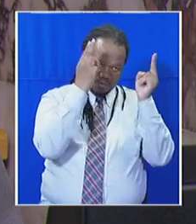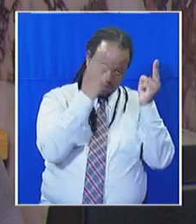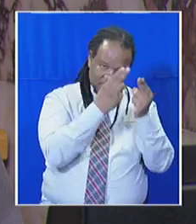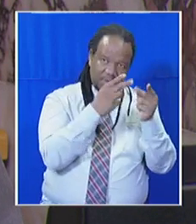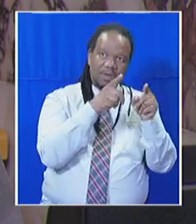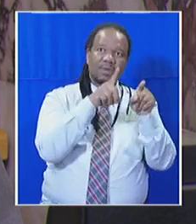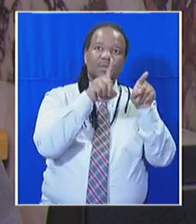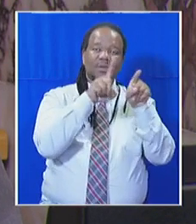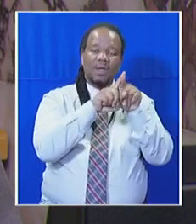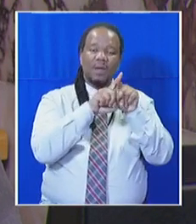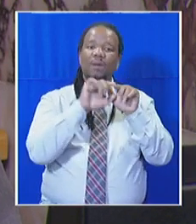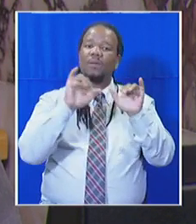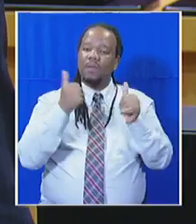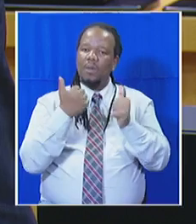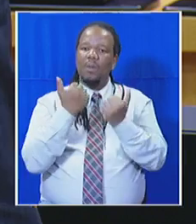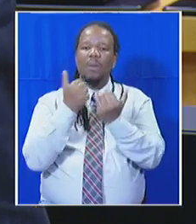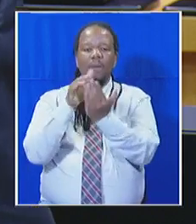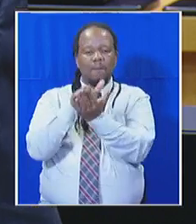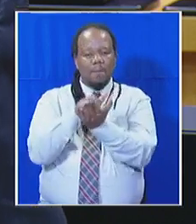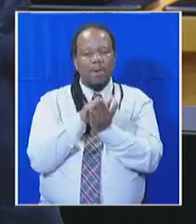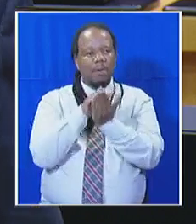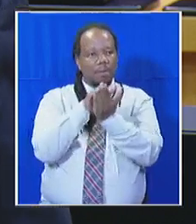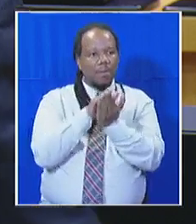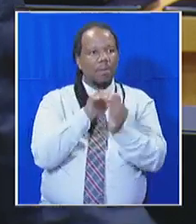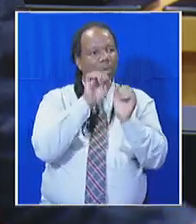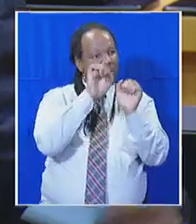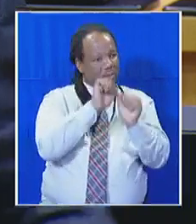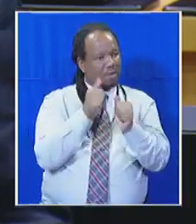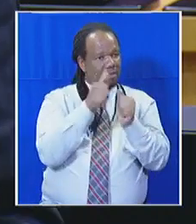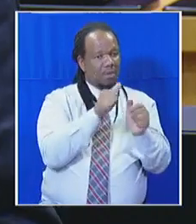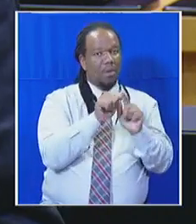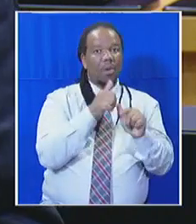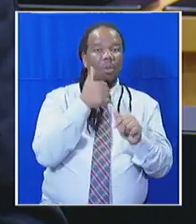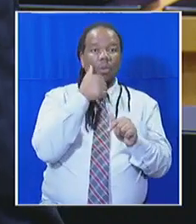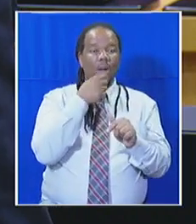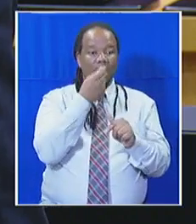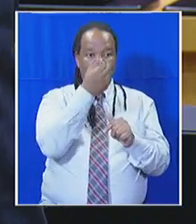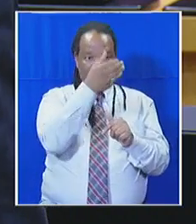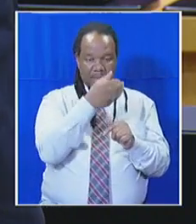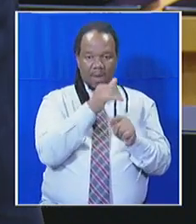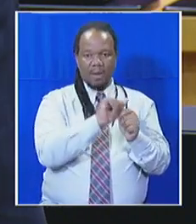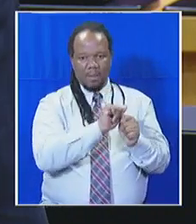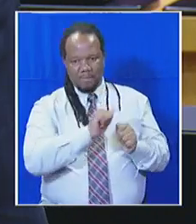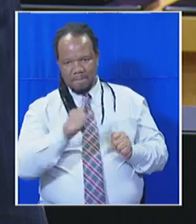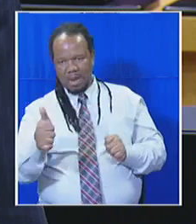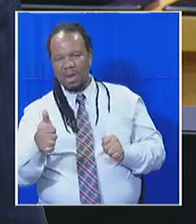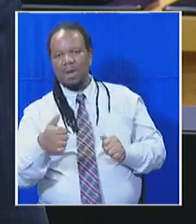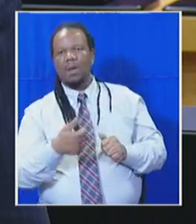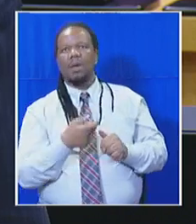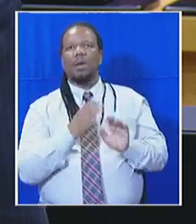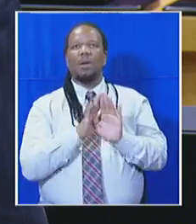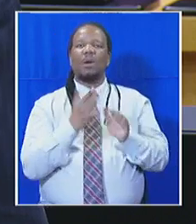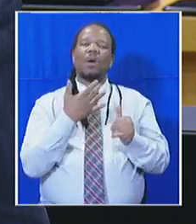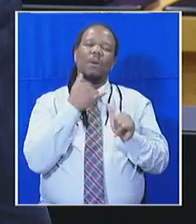their own reserves. That money, they will bring it back when the money comes back to them. You